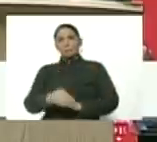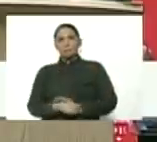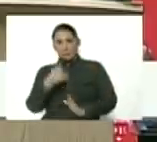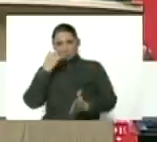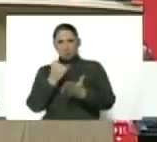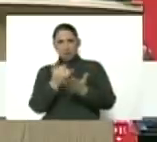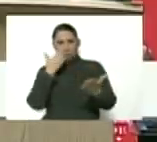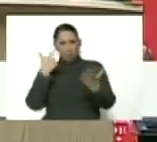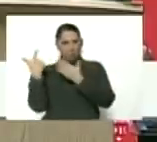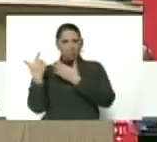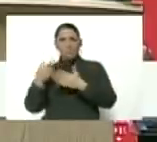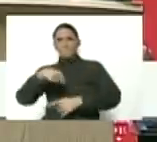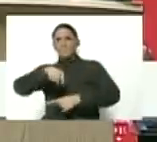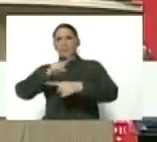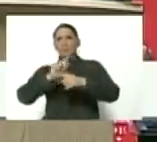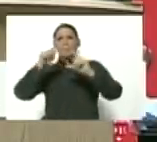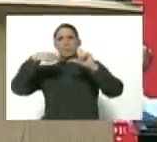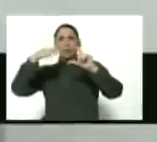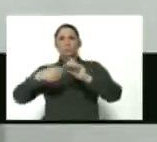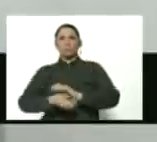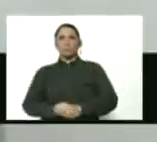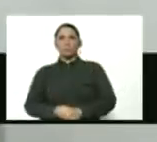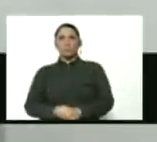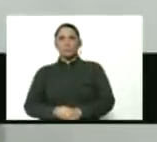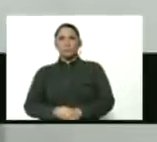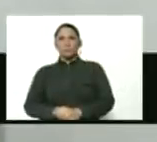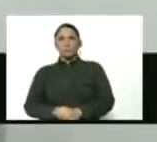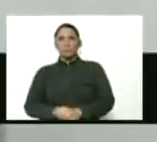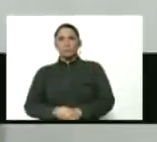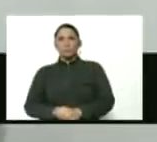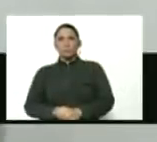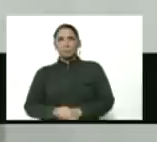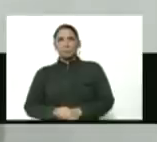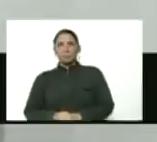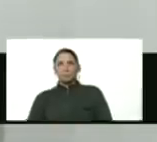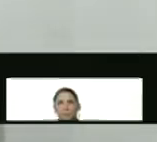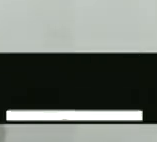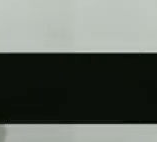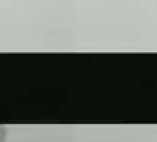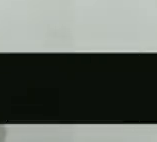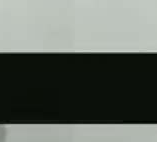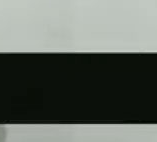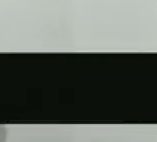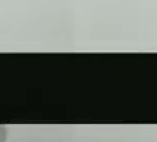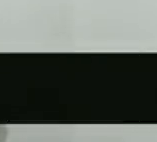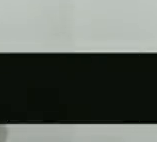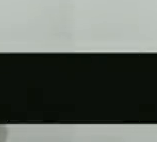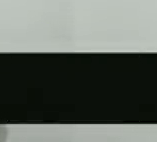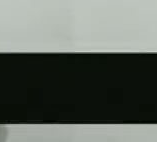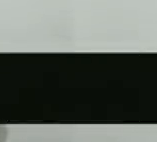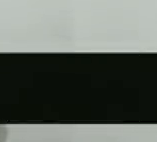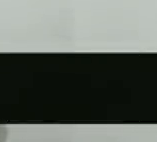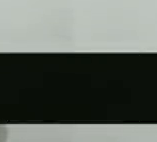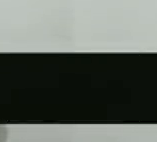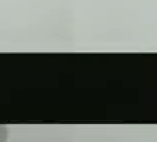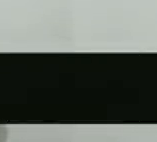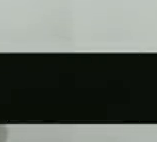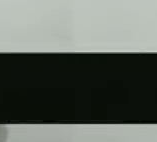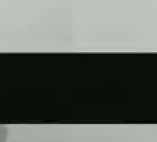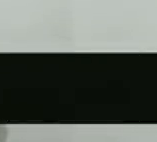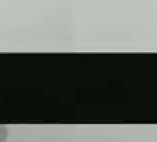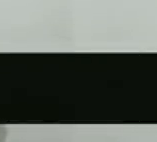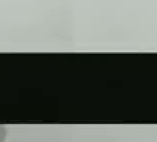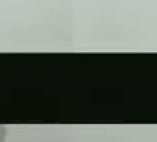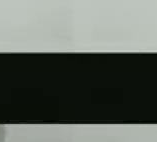verlo, por favor. Primer video. What is your name? My name's Aaron Seth Berry. What is your